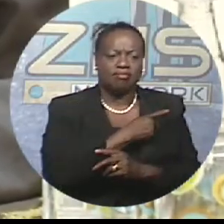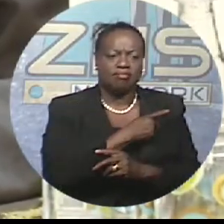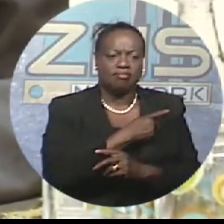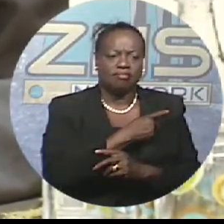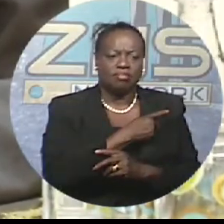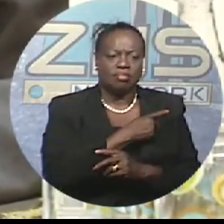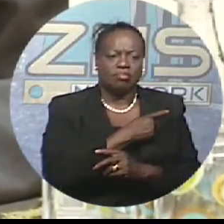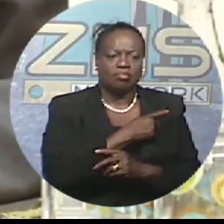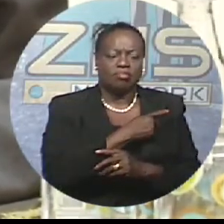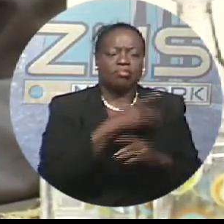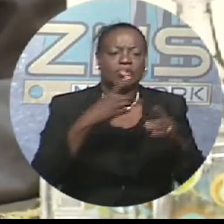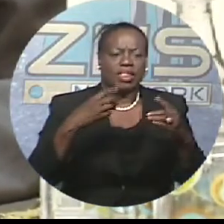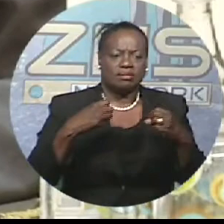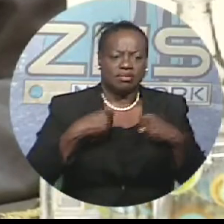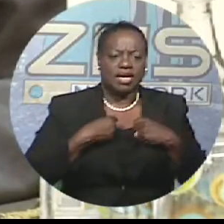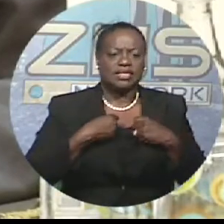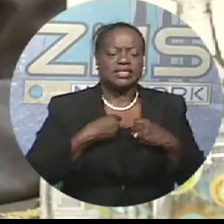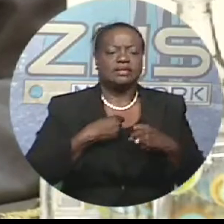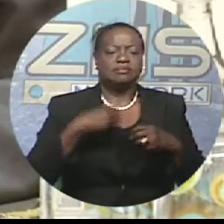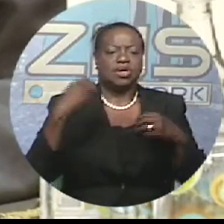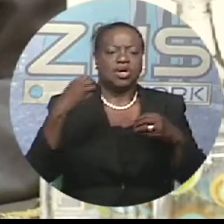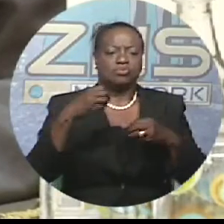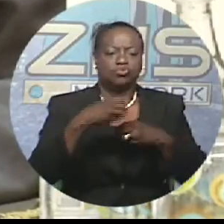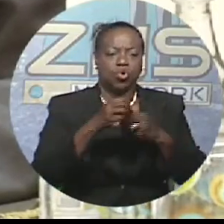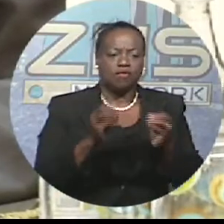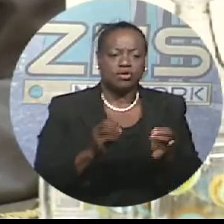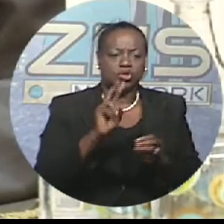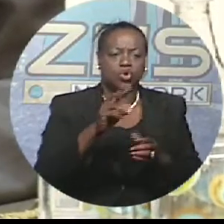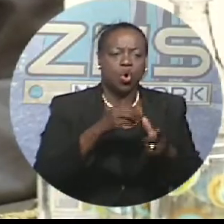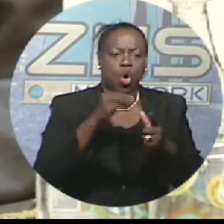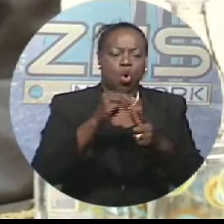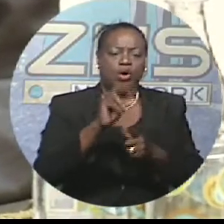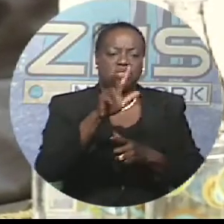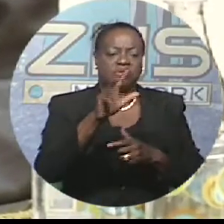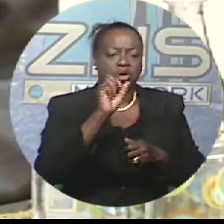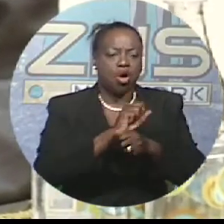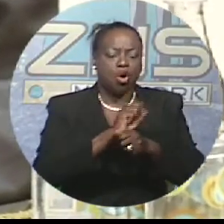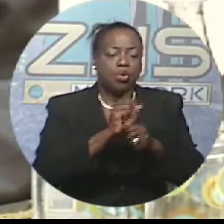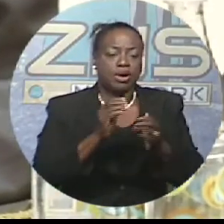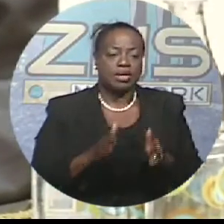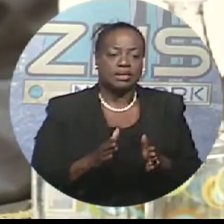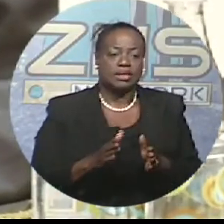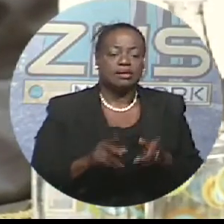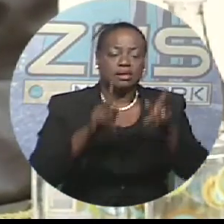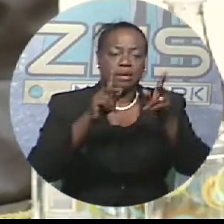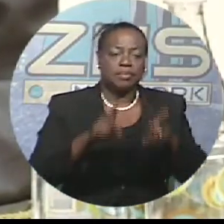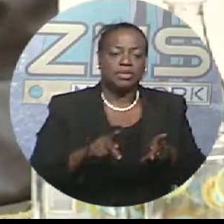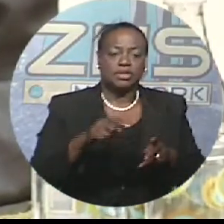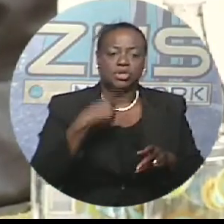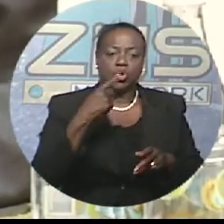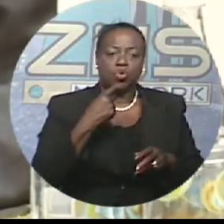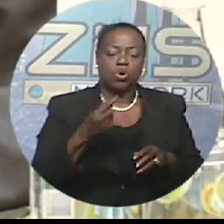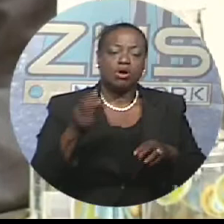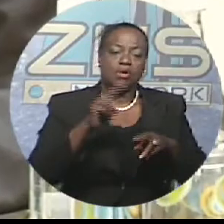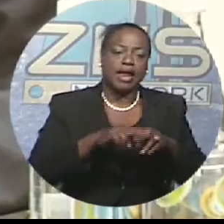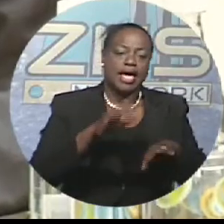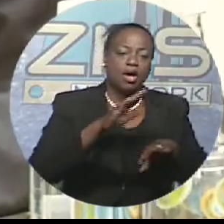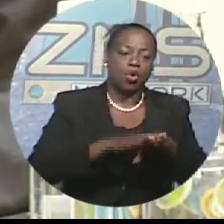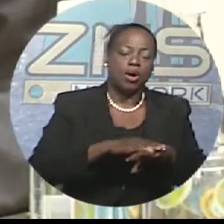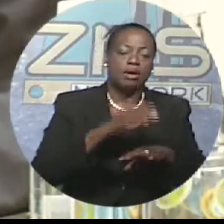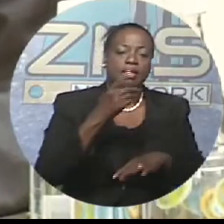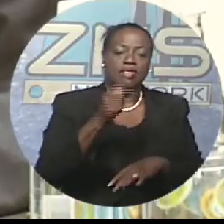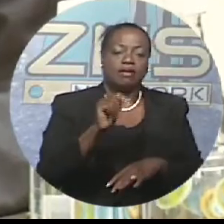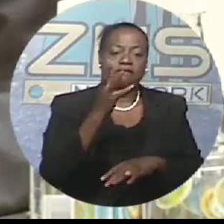office with 2 or 3 employees, and because he can support it. The person who is relying on the $1,500,